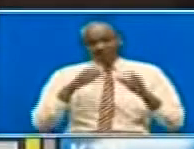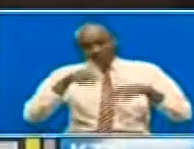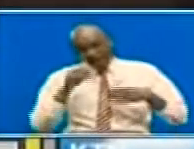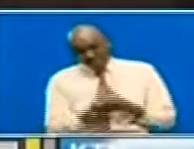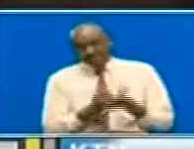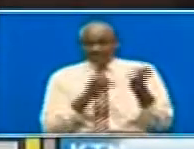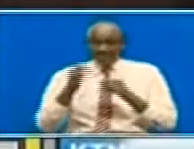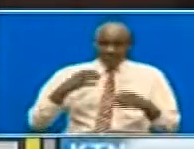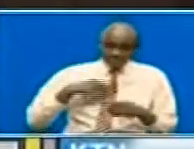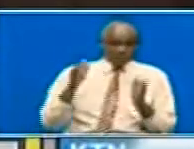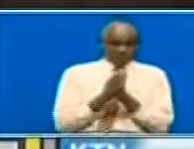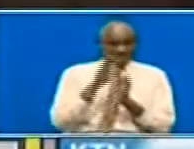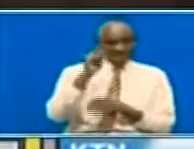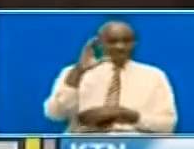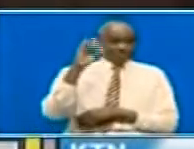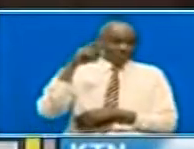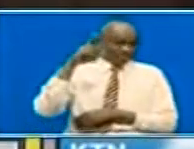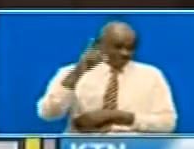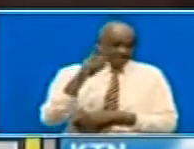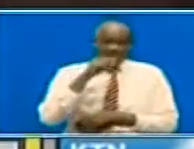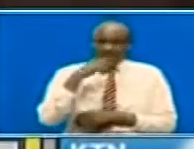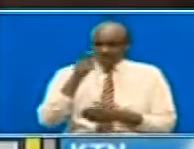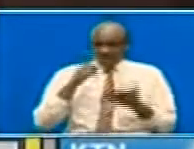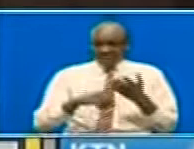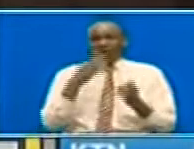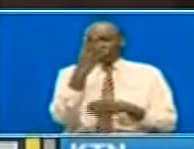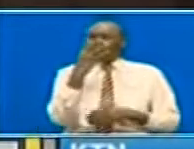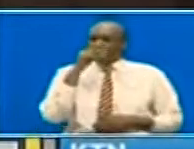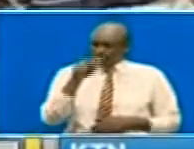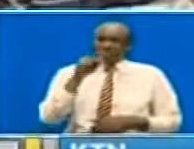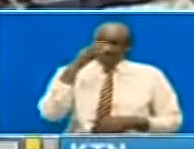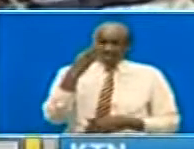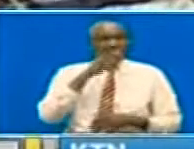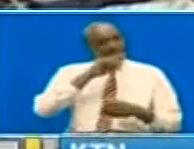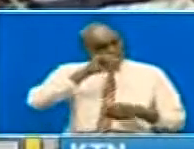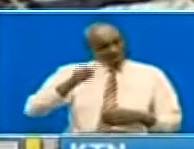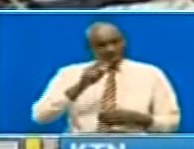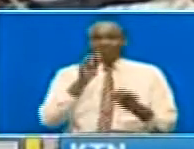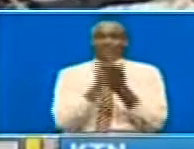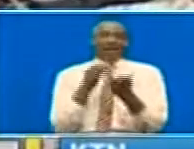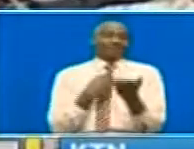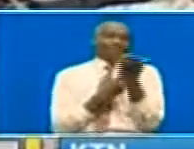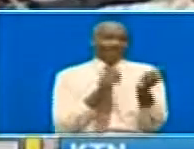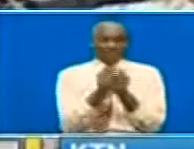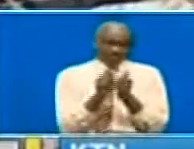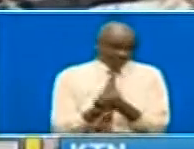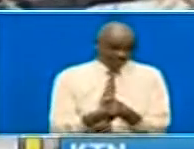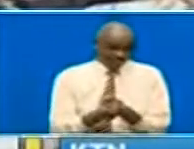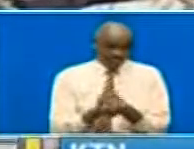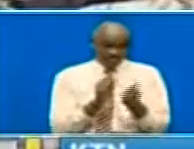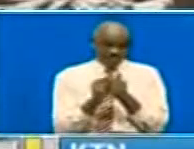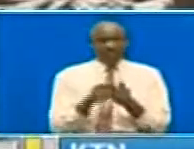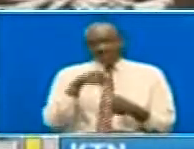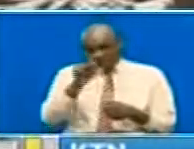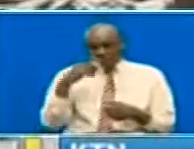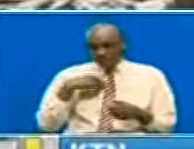traders and the NCPB, which has 4.3 million bags in its stores. Some farmers, however, say middlemen are selling